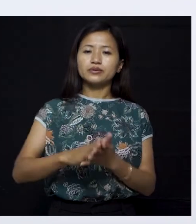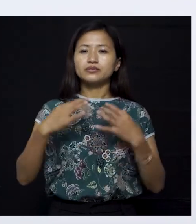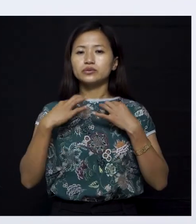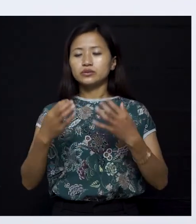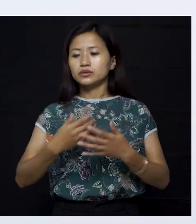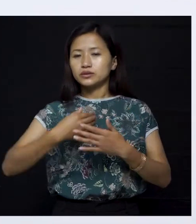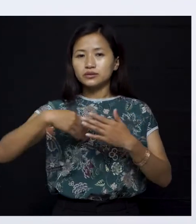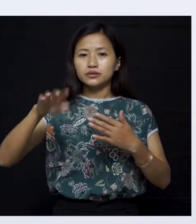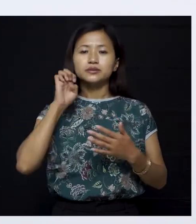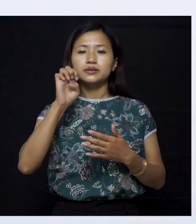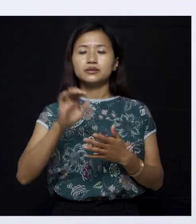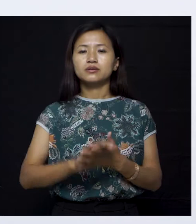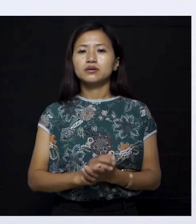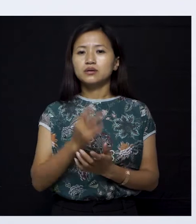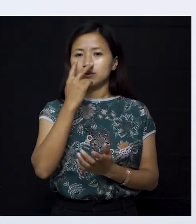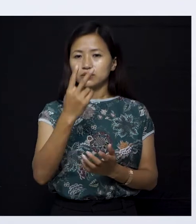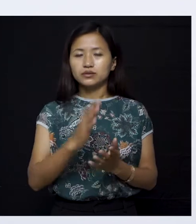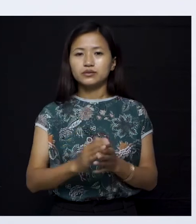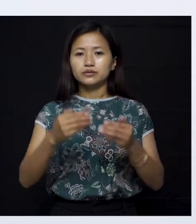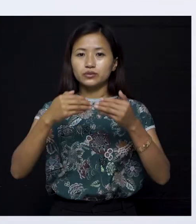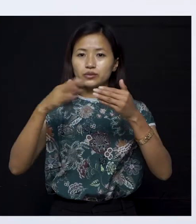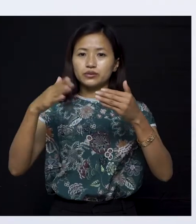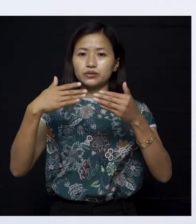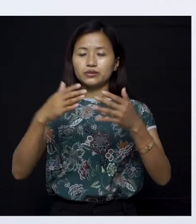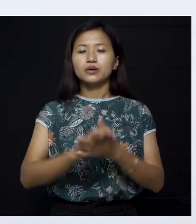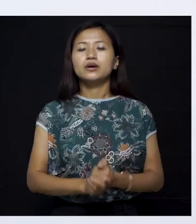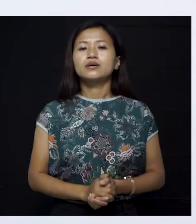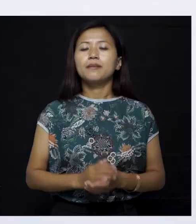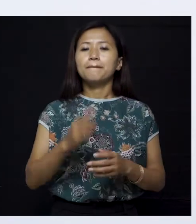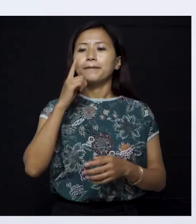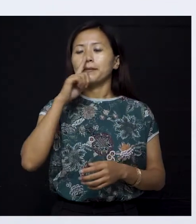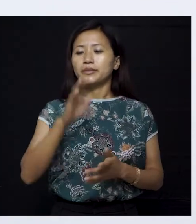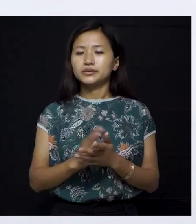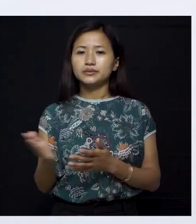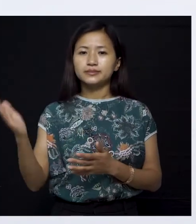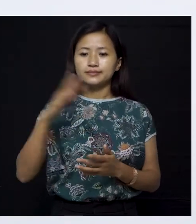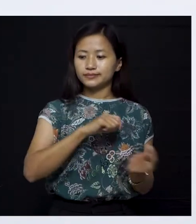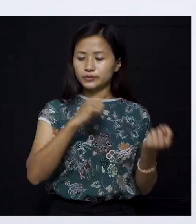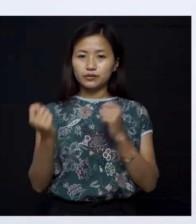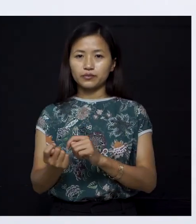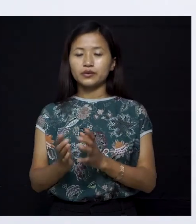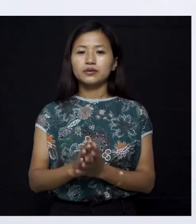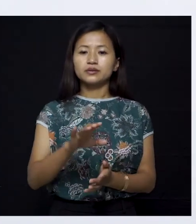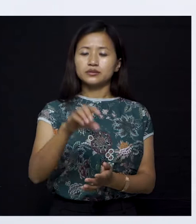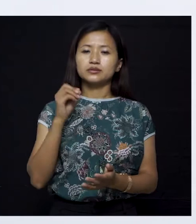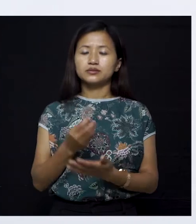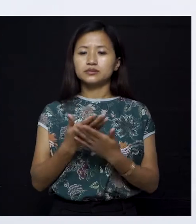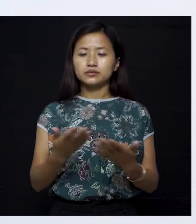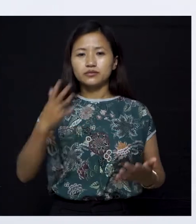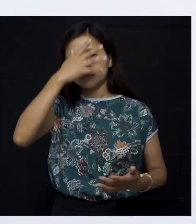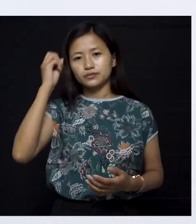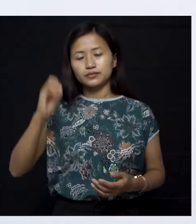out, they were careful to look out of the window again to make sure that the mother was not returning back to get something that she had